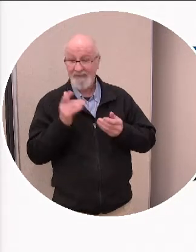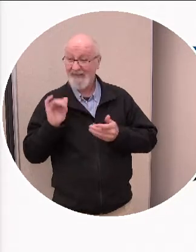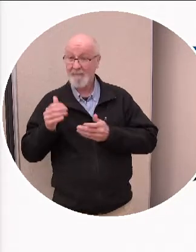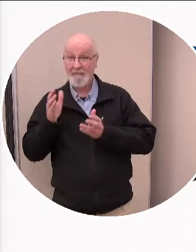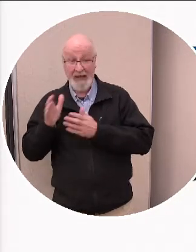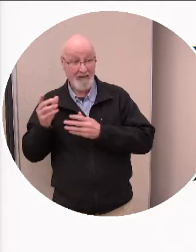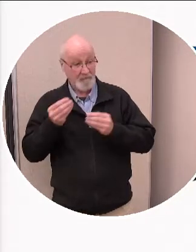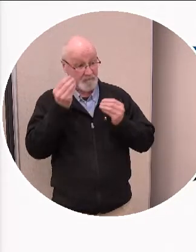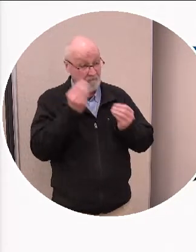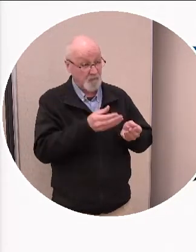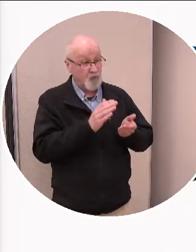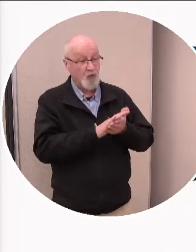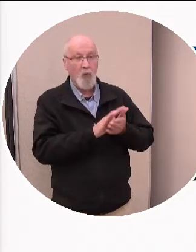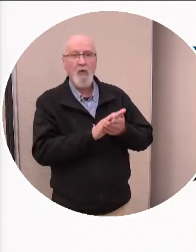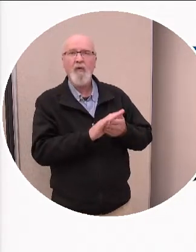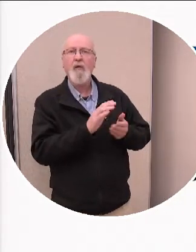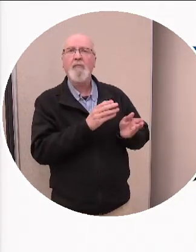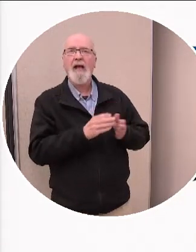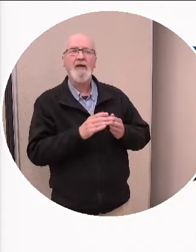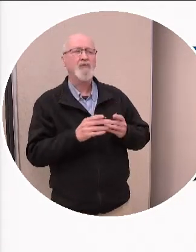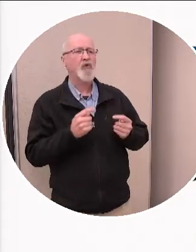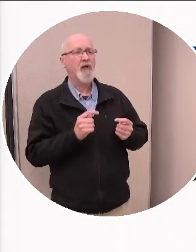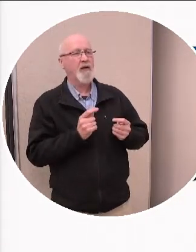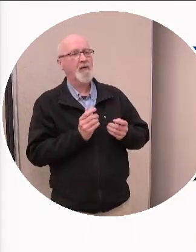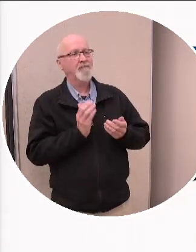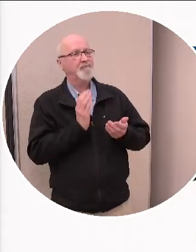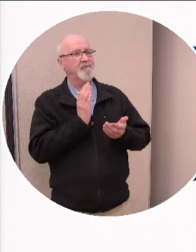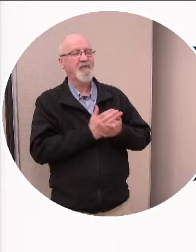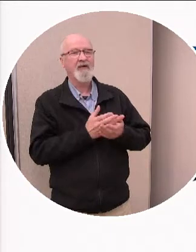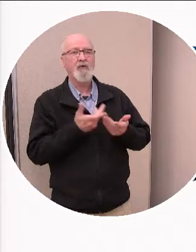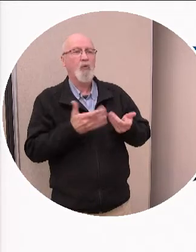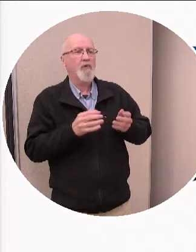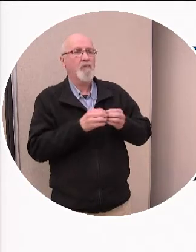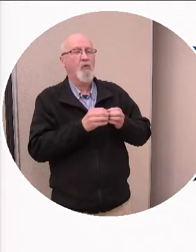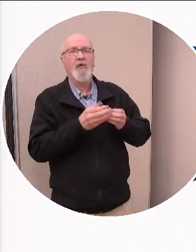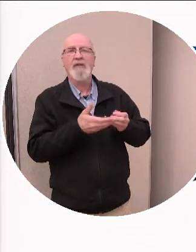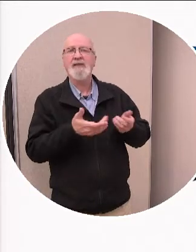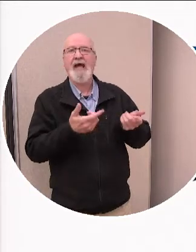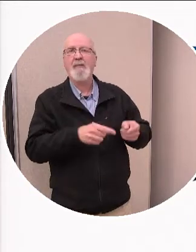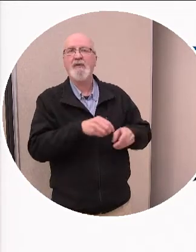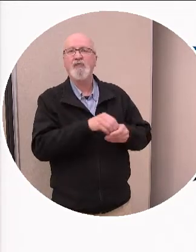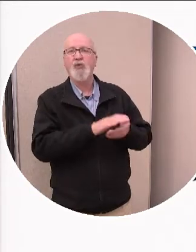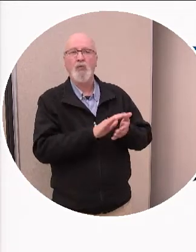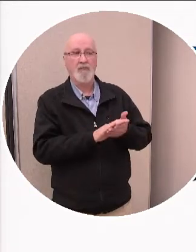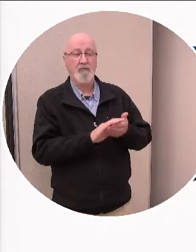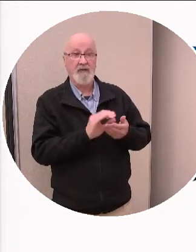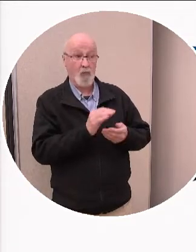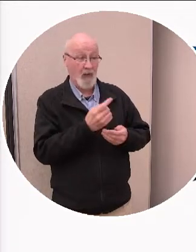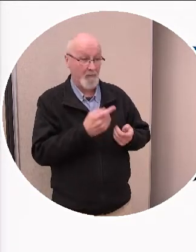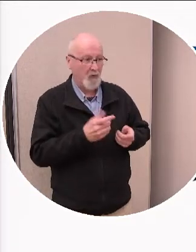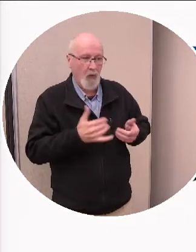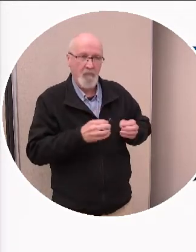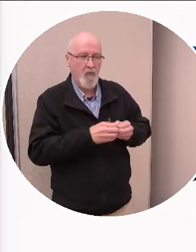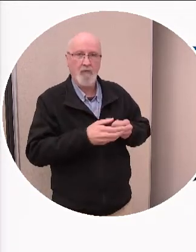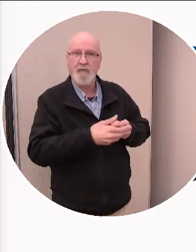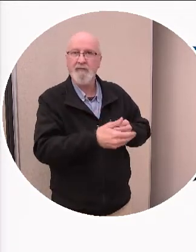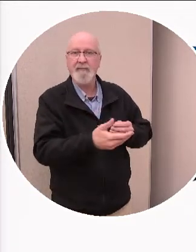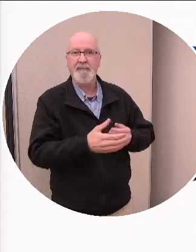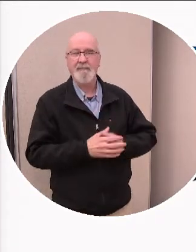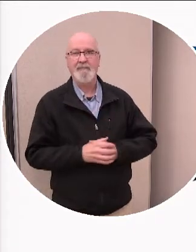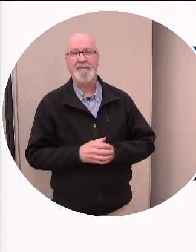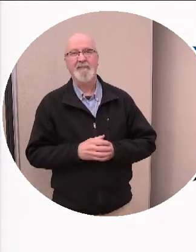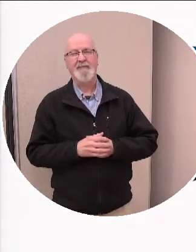plans with respect to preventing further incidents and responding appropriately if and when they do occur. We